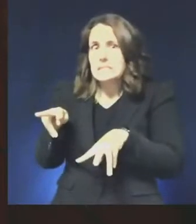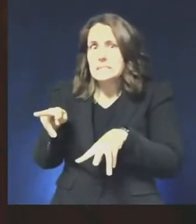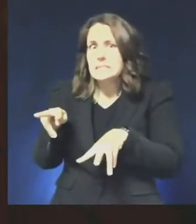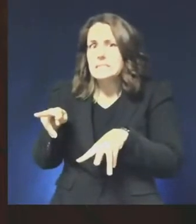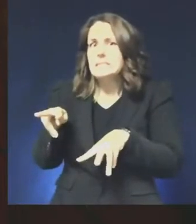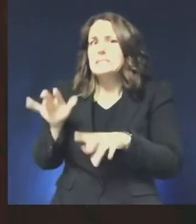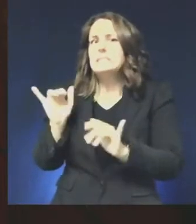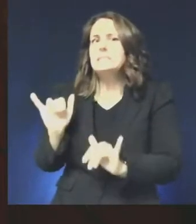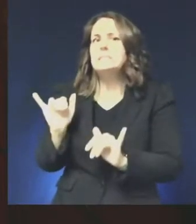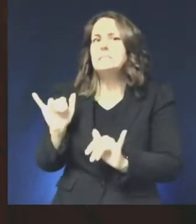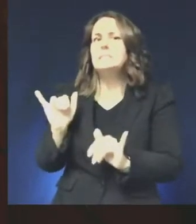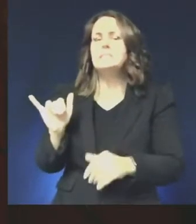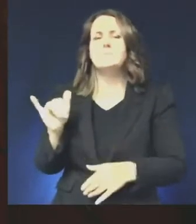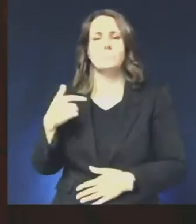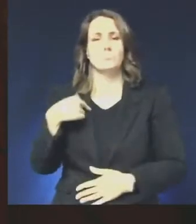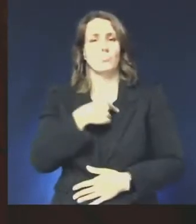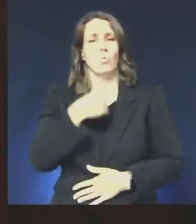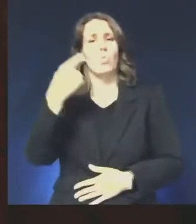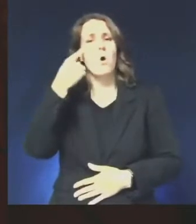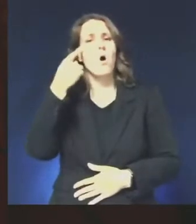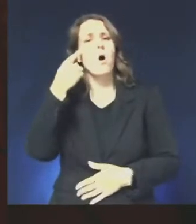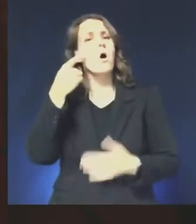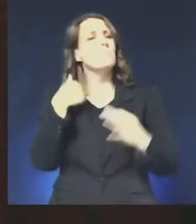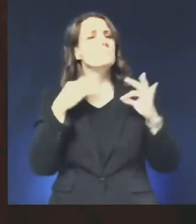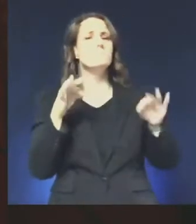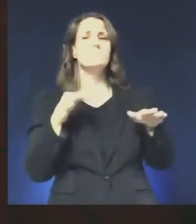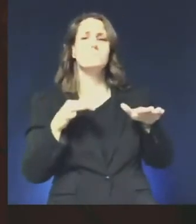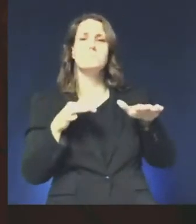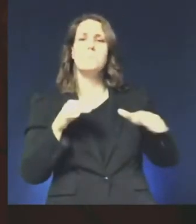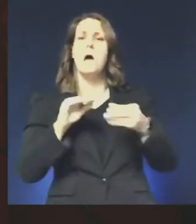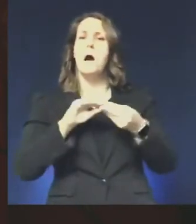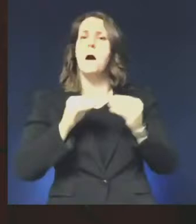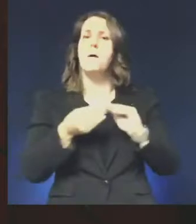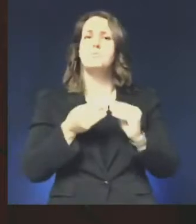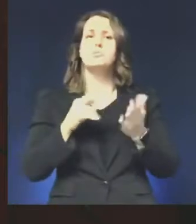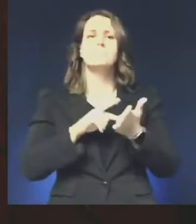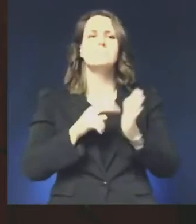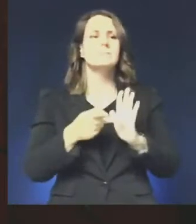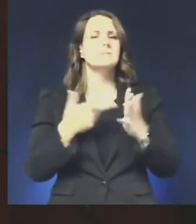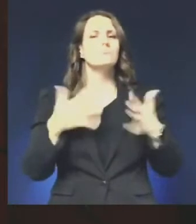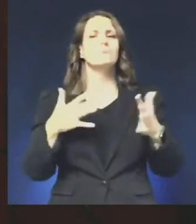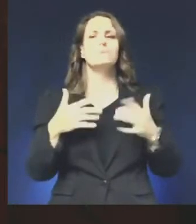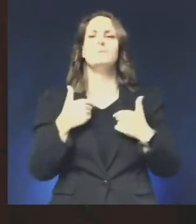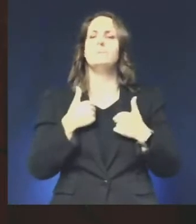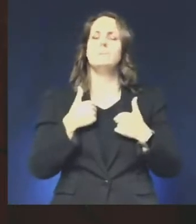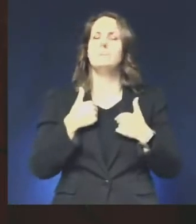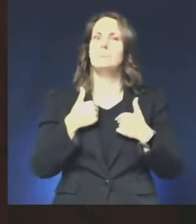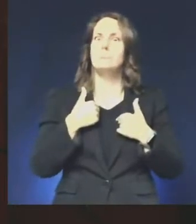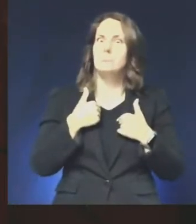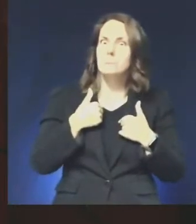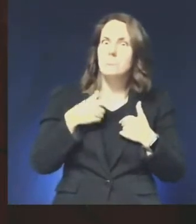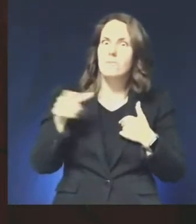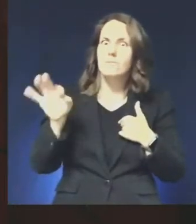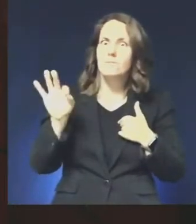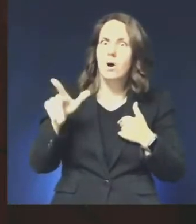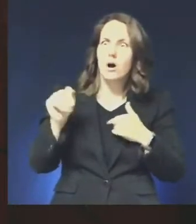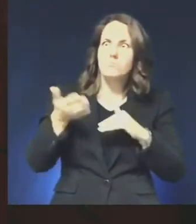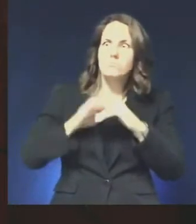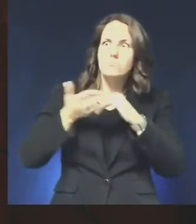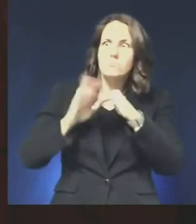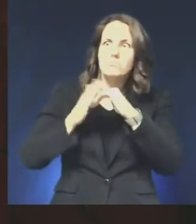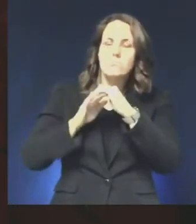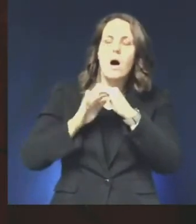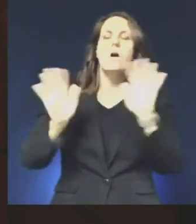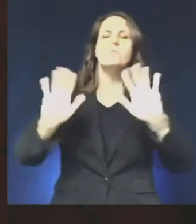systems being overwhelmed again, just as they were last November. I don't want to focus on the doom